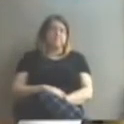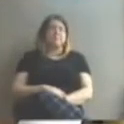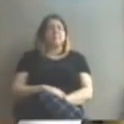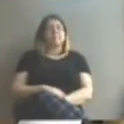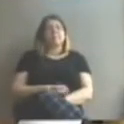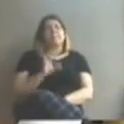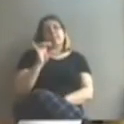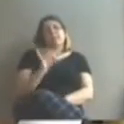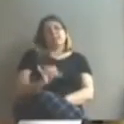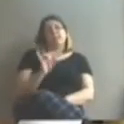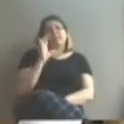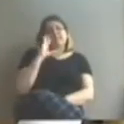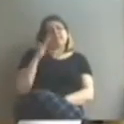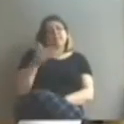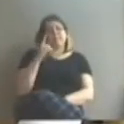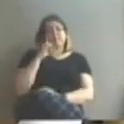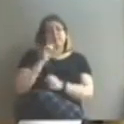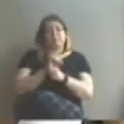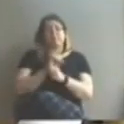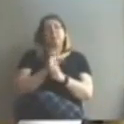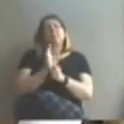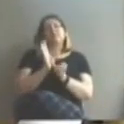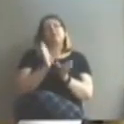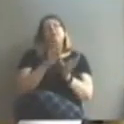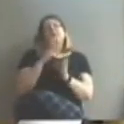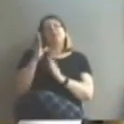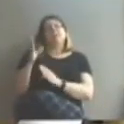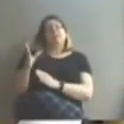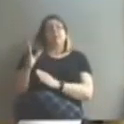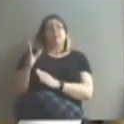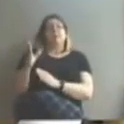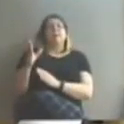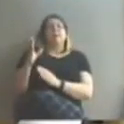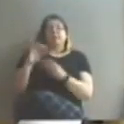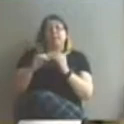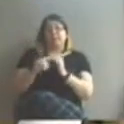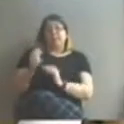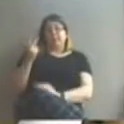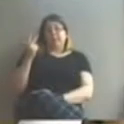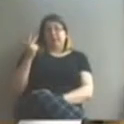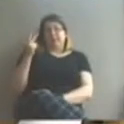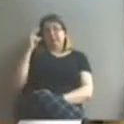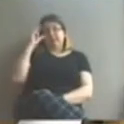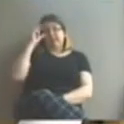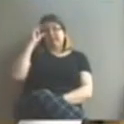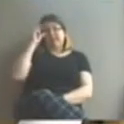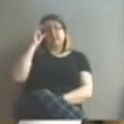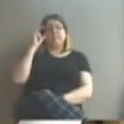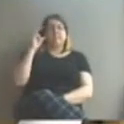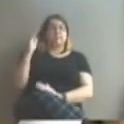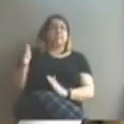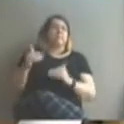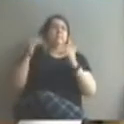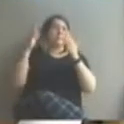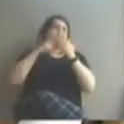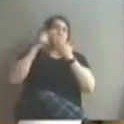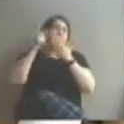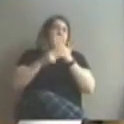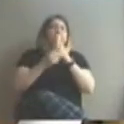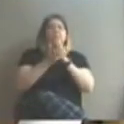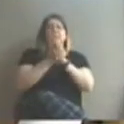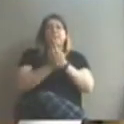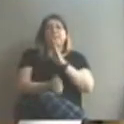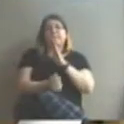the focus of the work. And then to number 3, Advanced Program, Gifted,